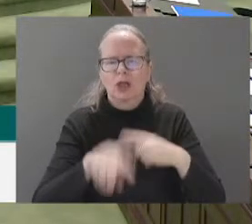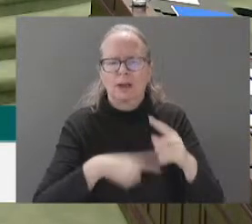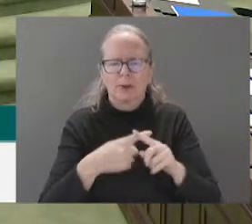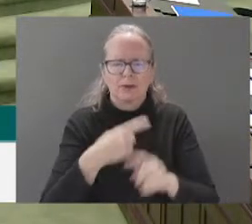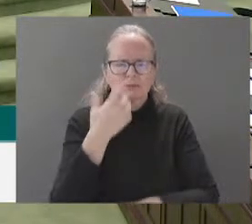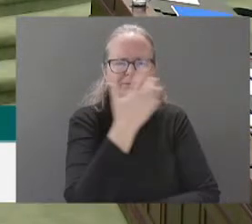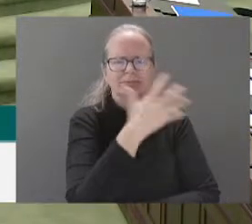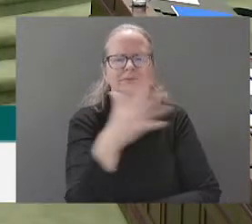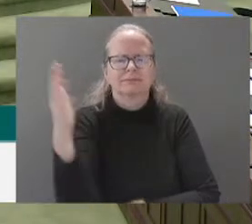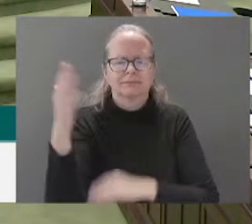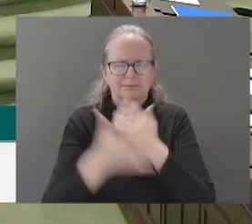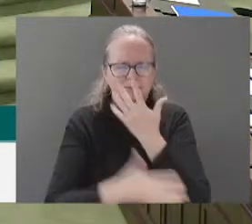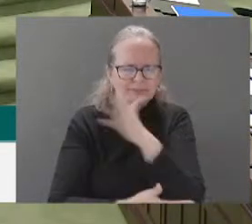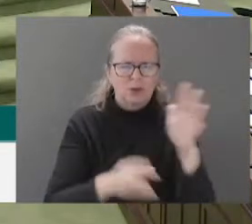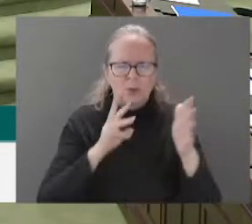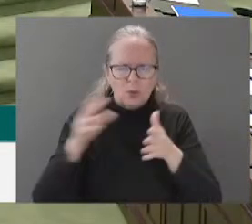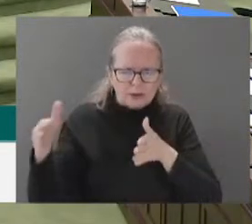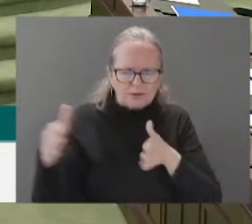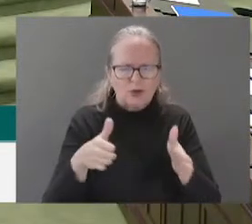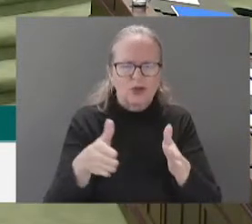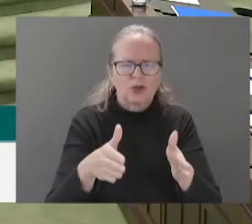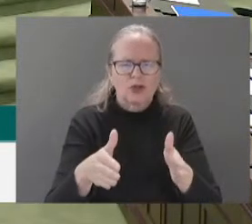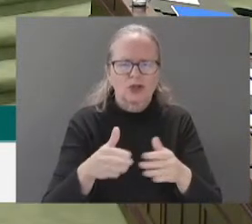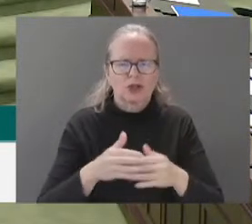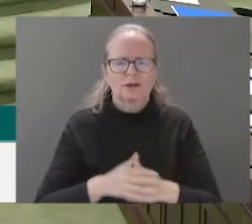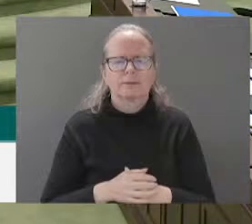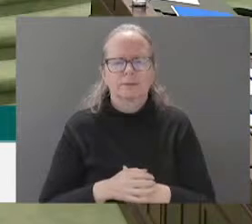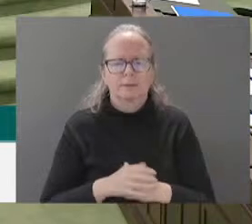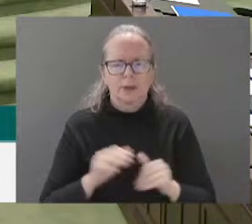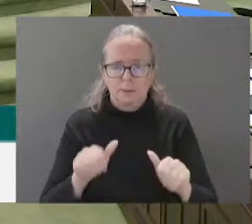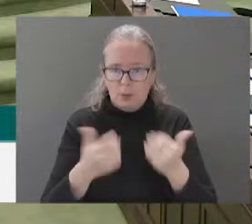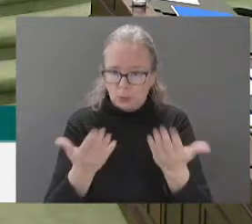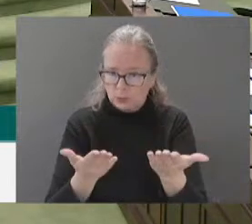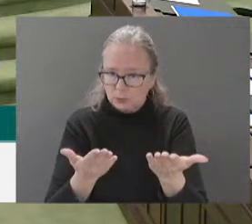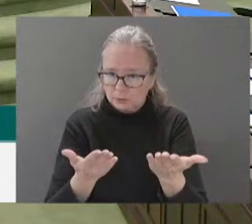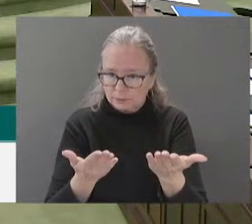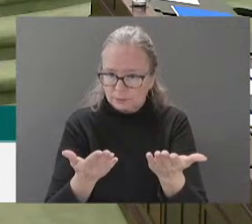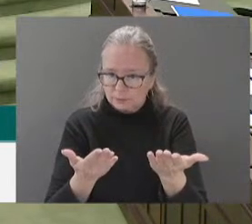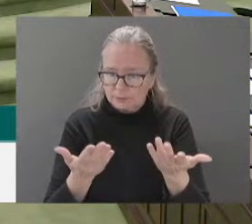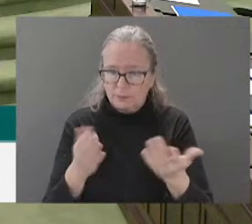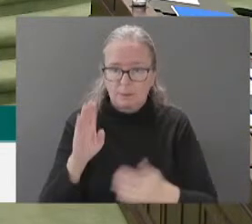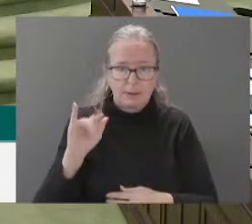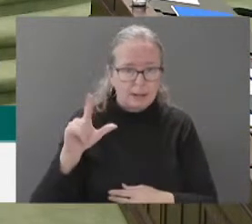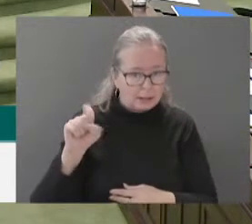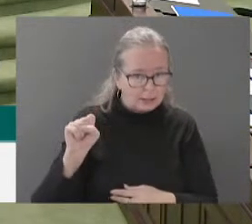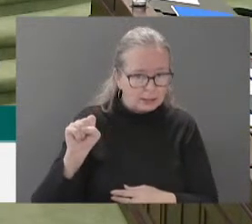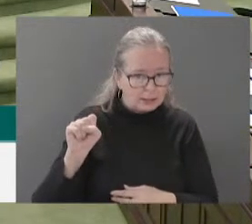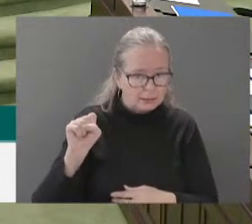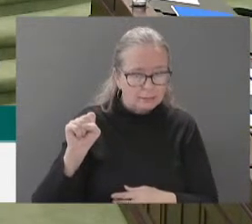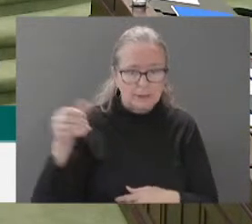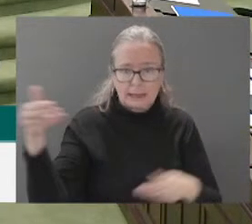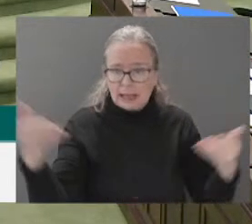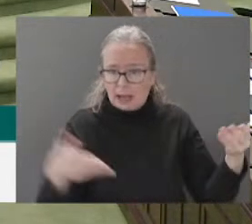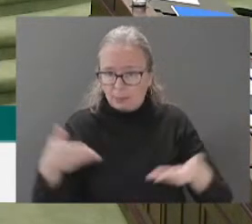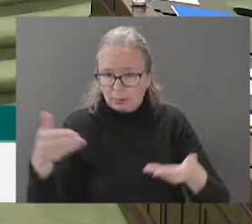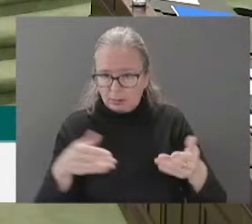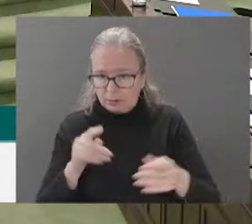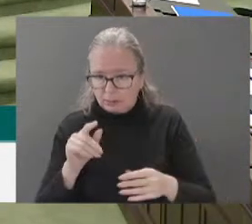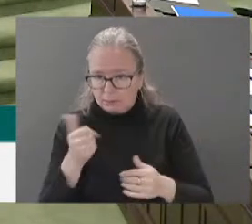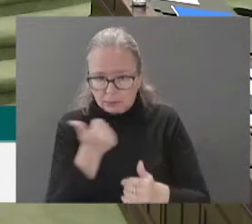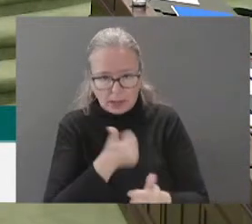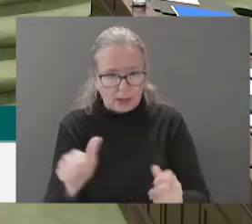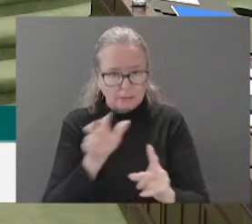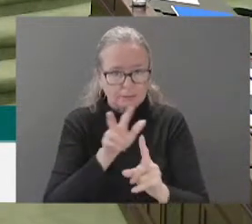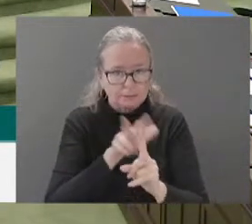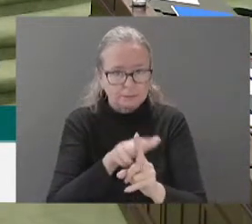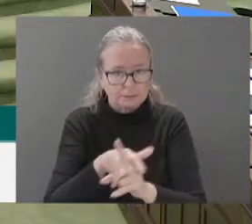motions introduction of bills tabling returns and reports are there tabling The Honorable member for Edmonton Highlands Norwood